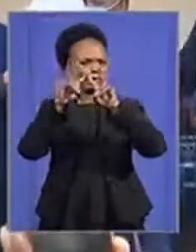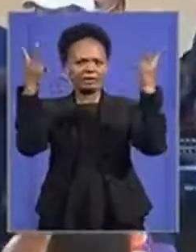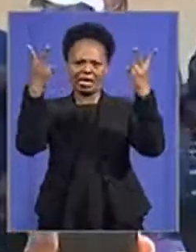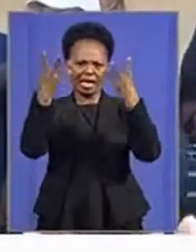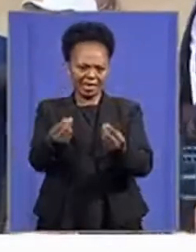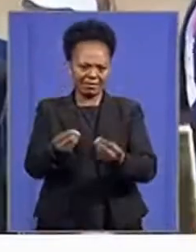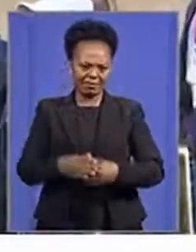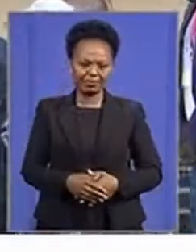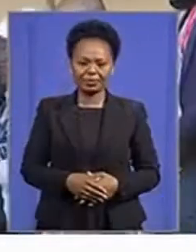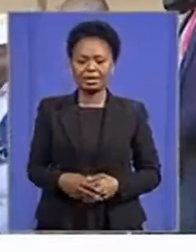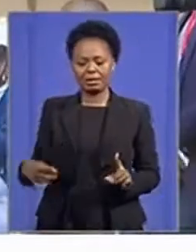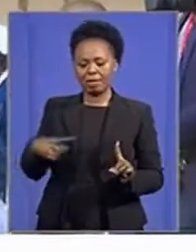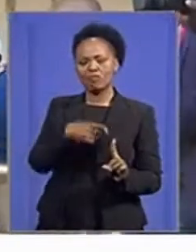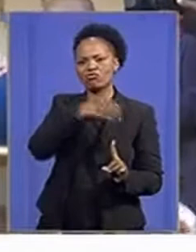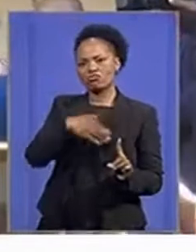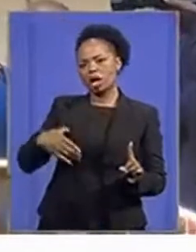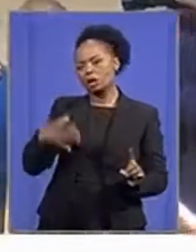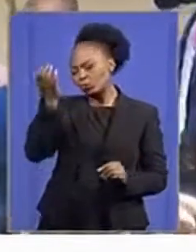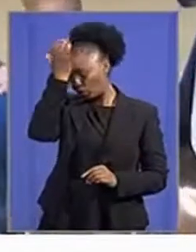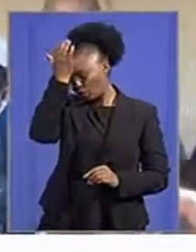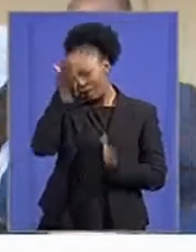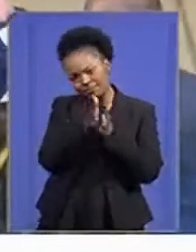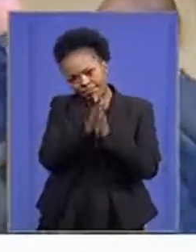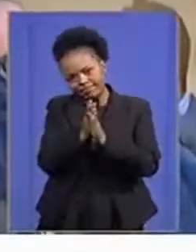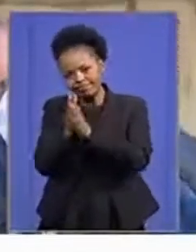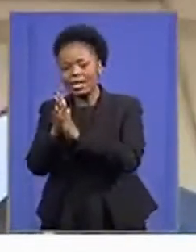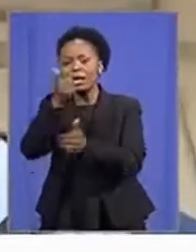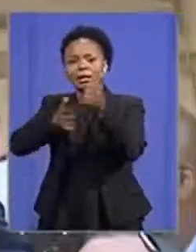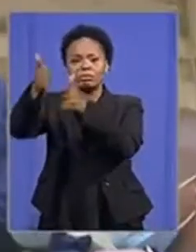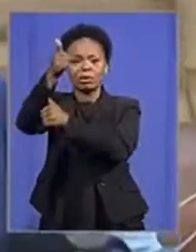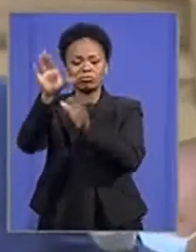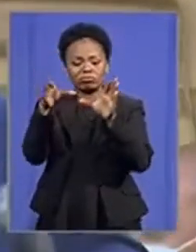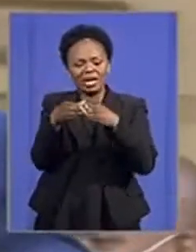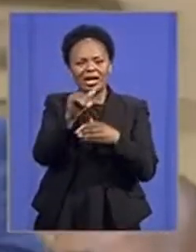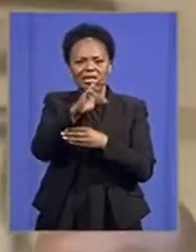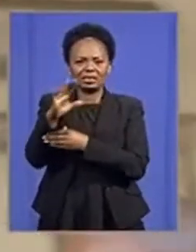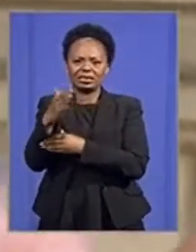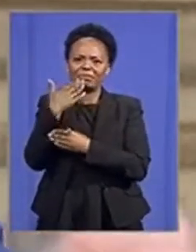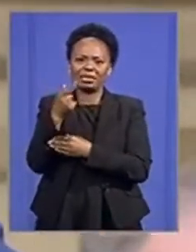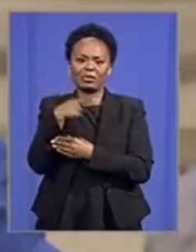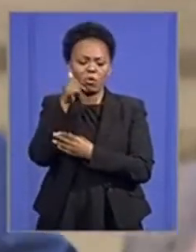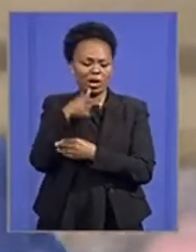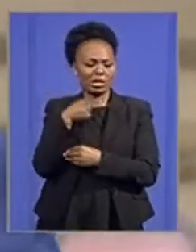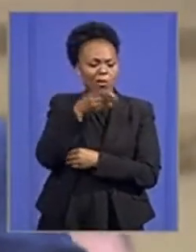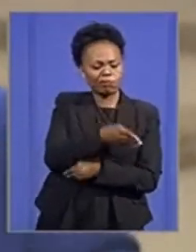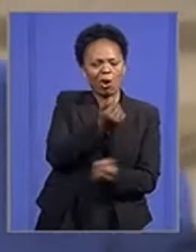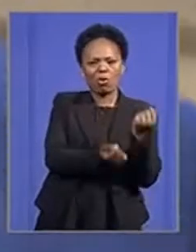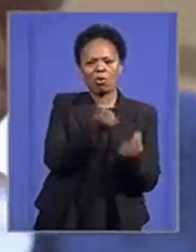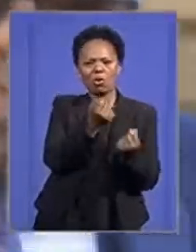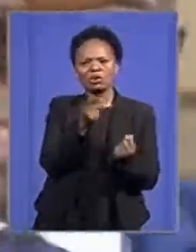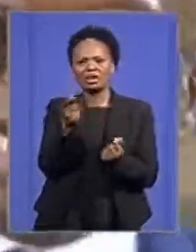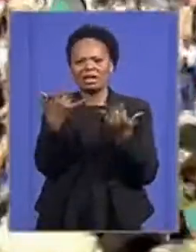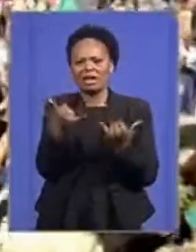Jacob Zuma o dirile boikuelo ba gore baeteledipele ba mokgatlho ba seka ba dirisa go tlhageleleng ga gagwe kwa pele ga